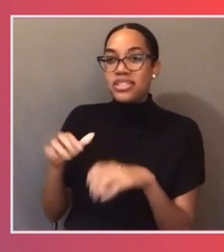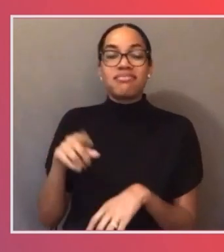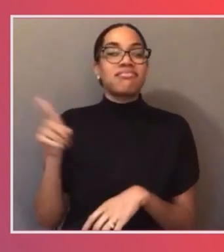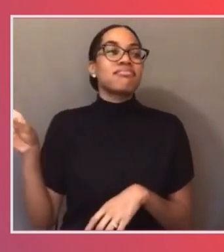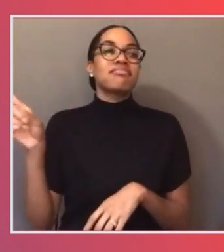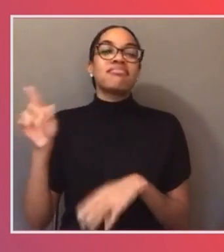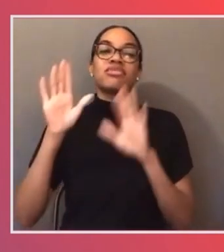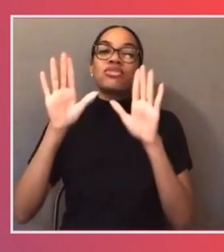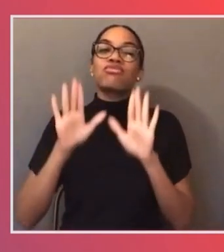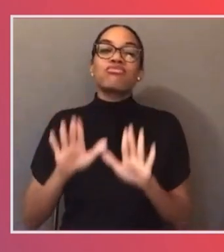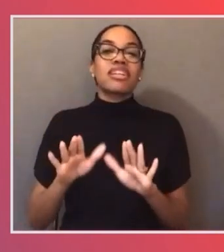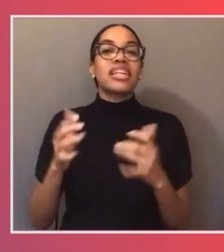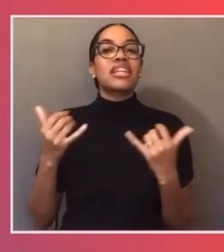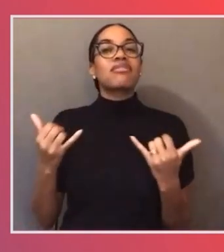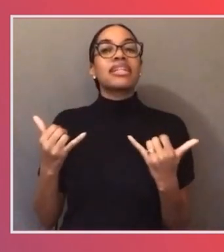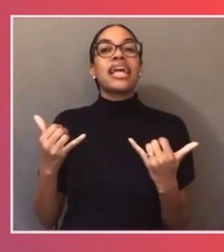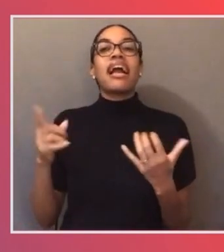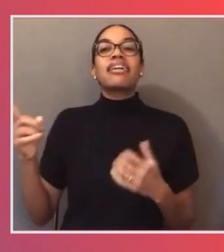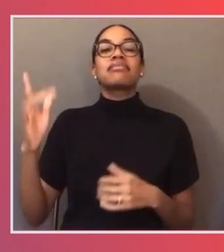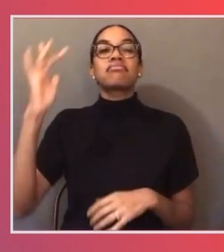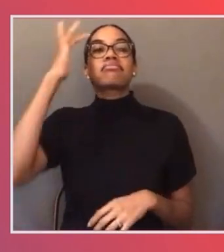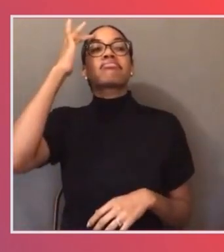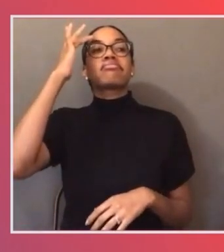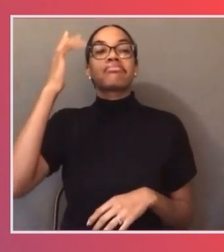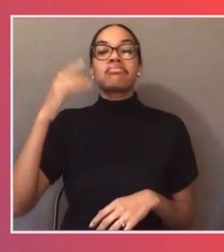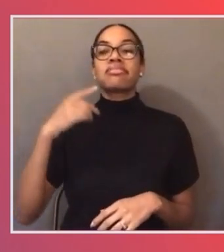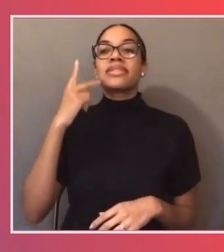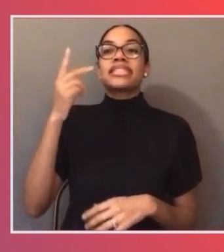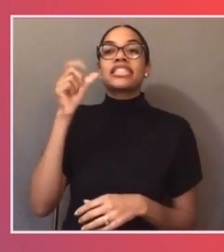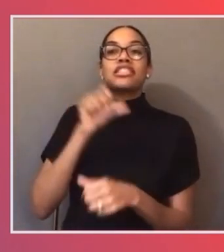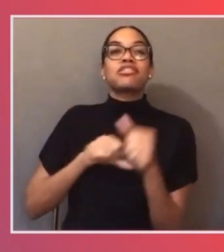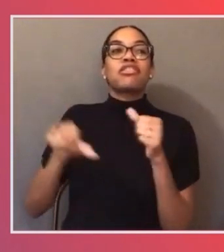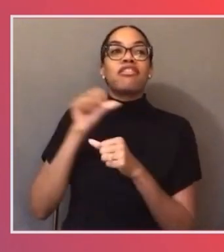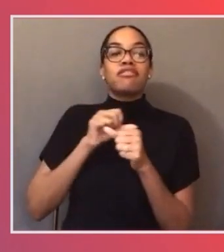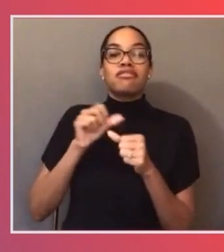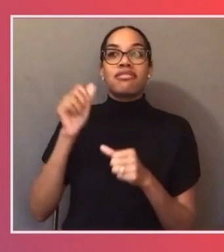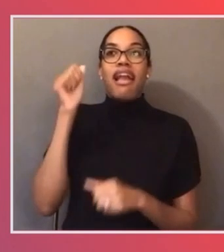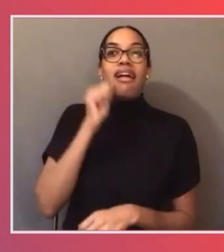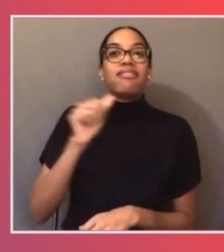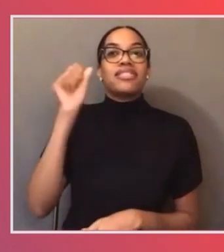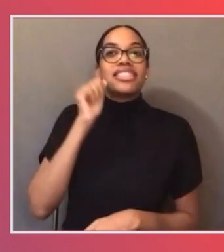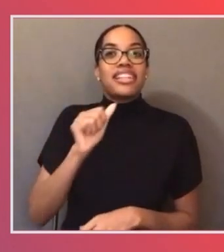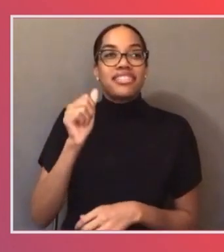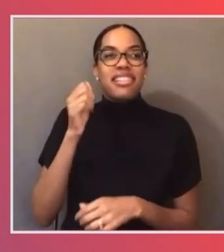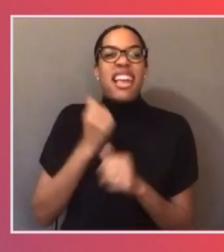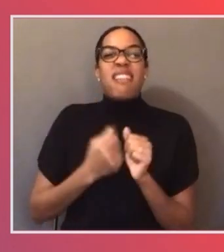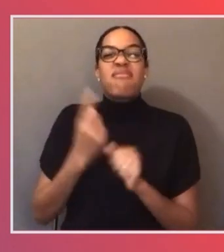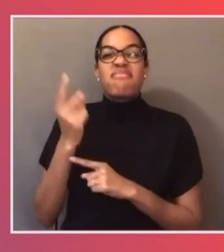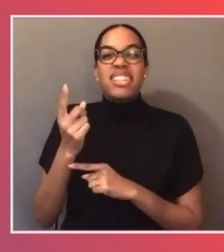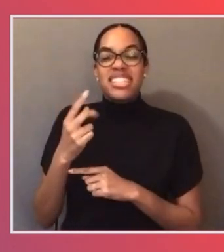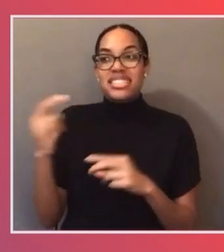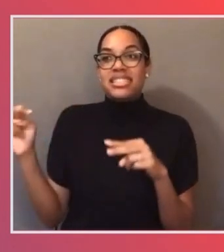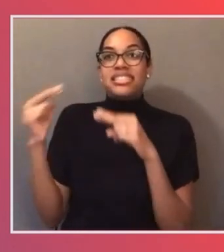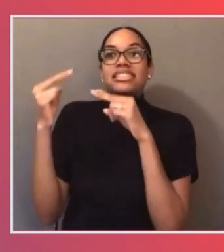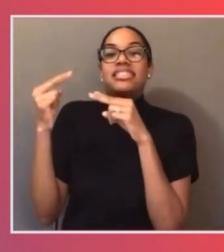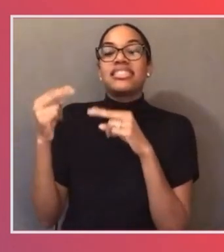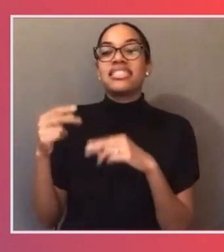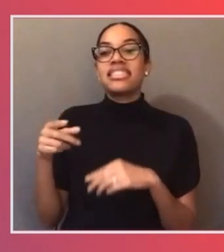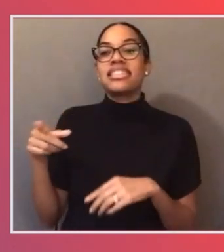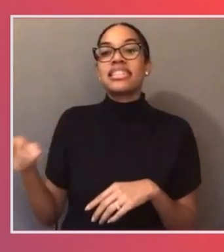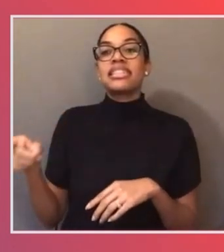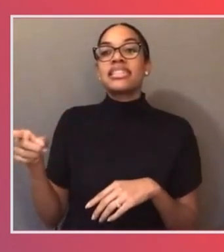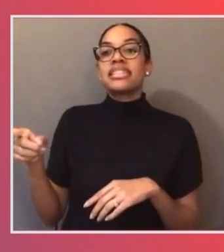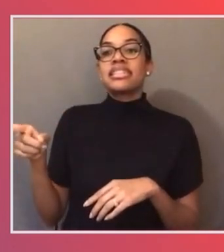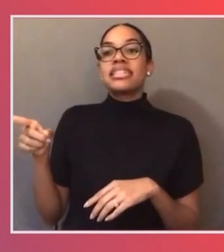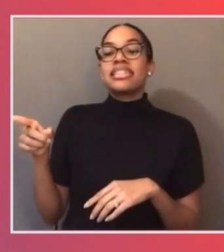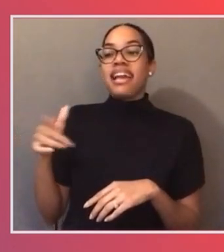know, we spend every waking second together now. So even though I enjoy the FaceTime I get with him, he may be looking for just old trips to the dog park that we